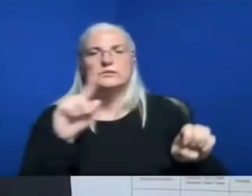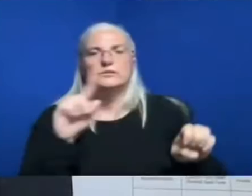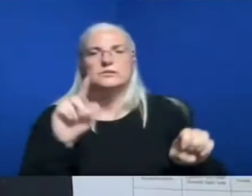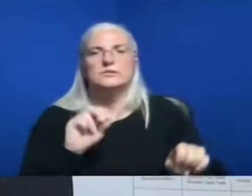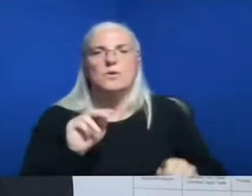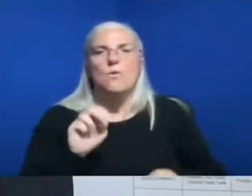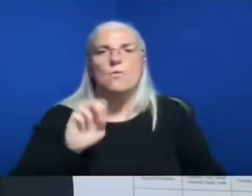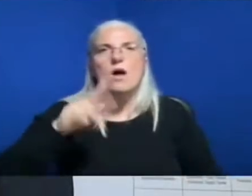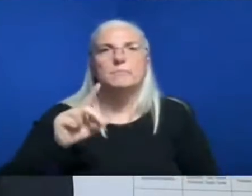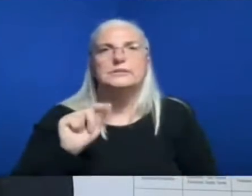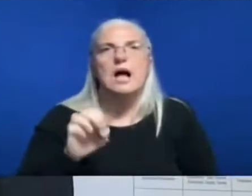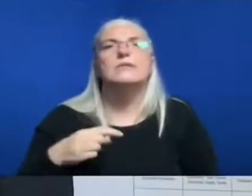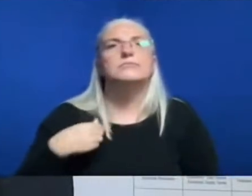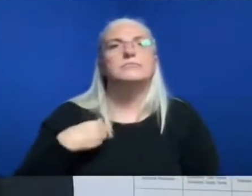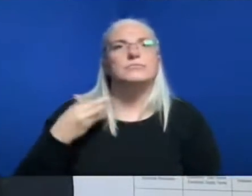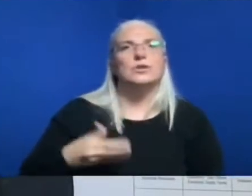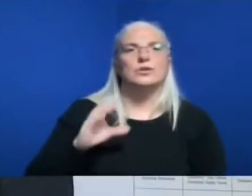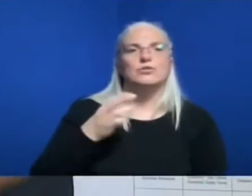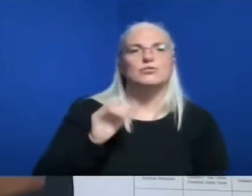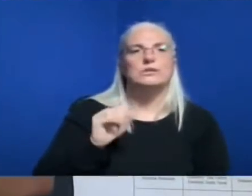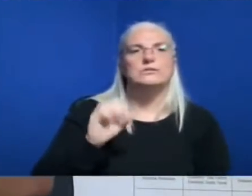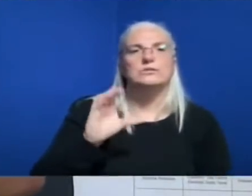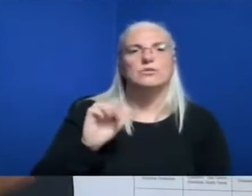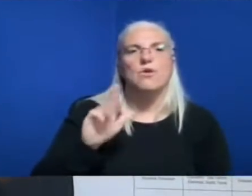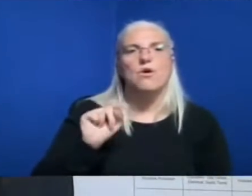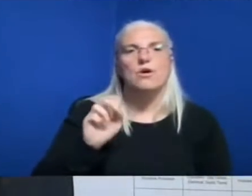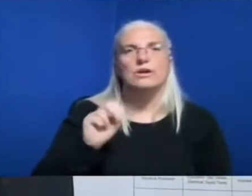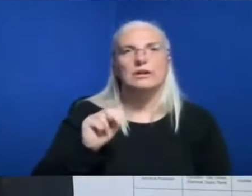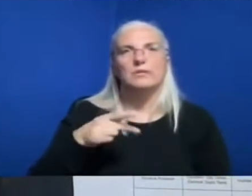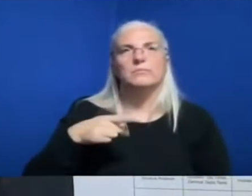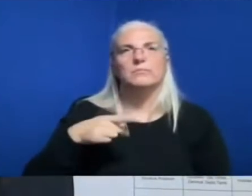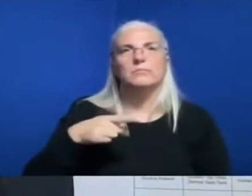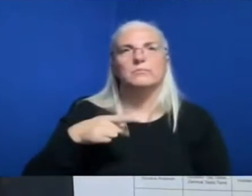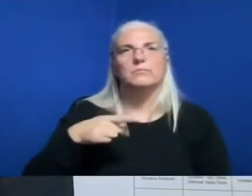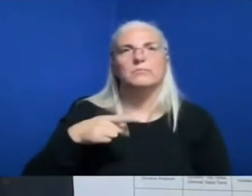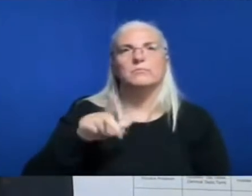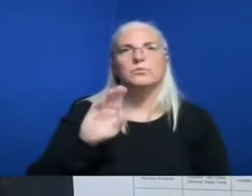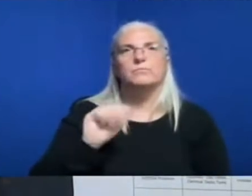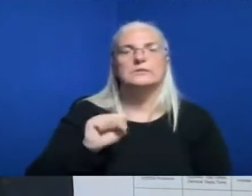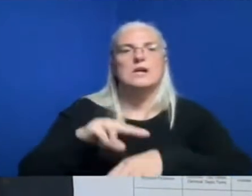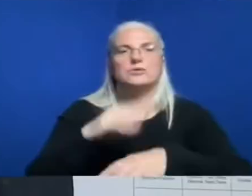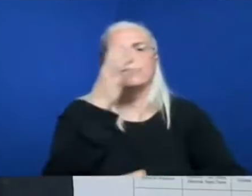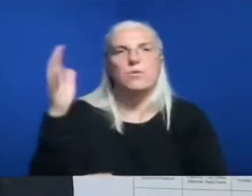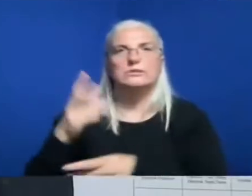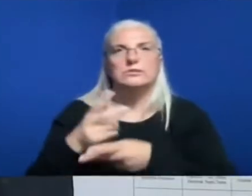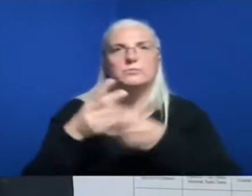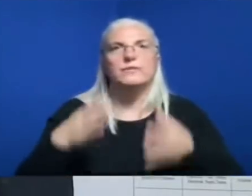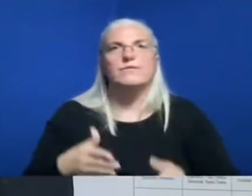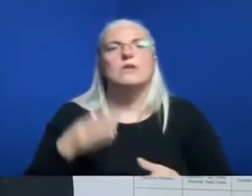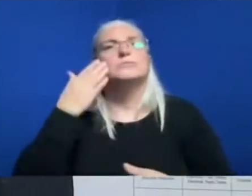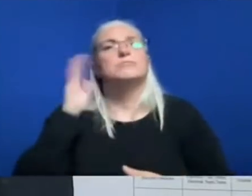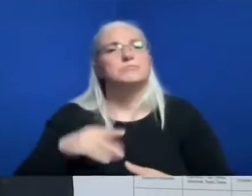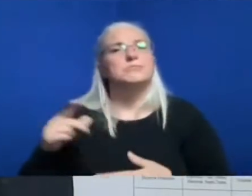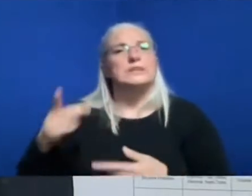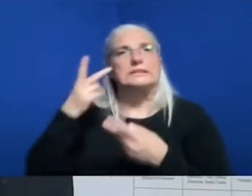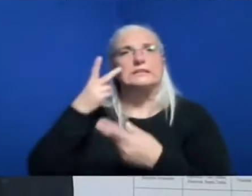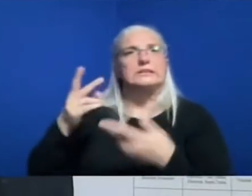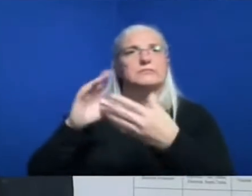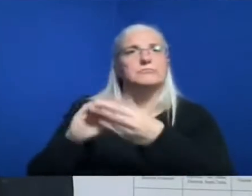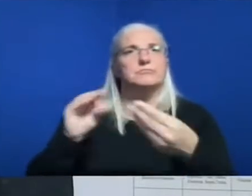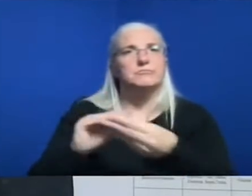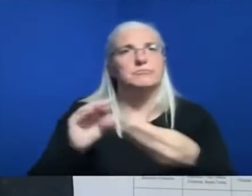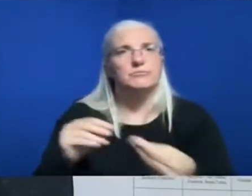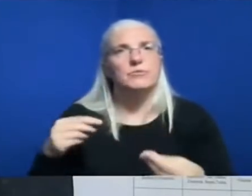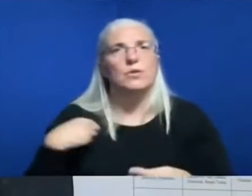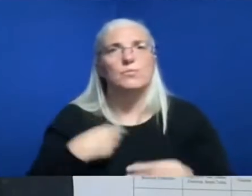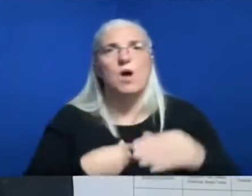on the Plumas. Couple of things. So as you've heard, we're up to 753,000 acres and 47%